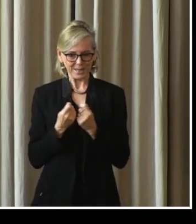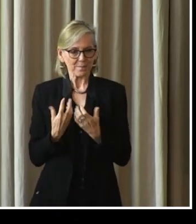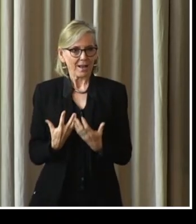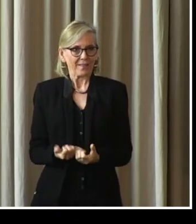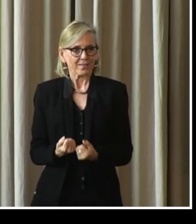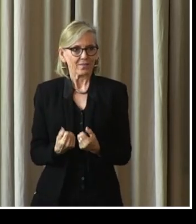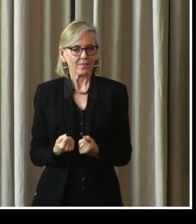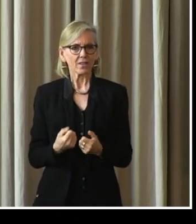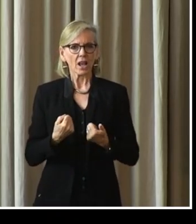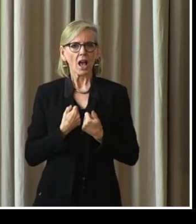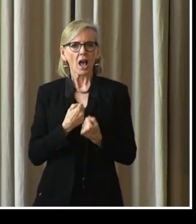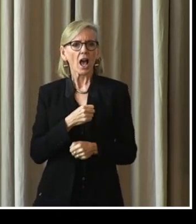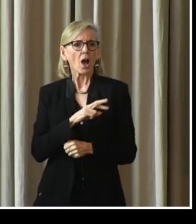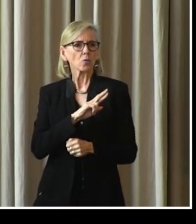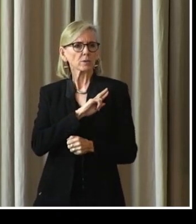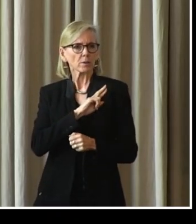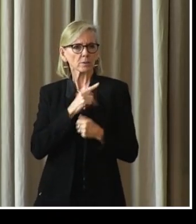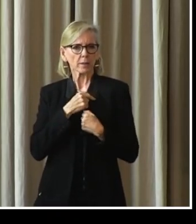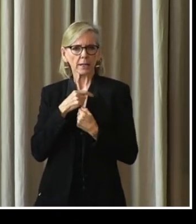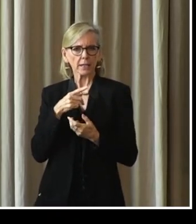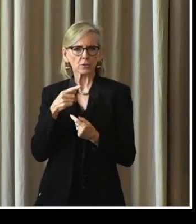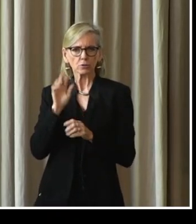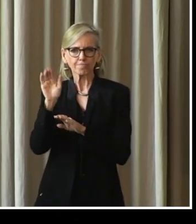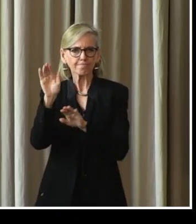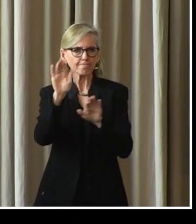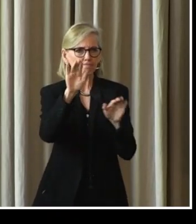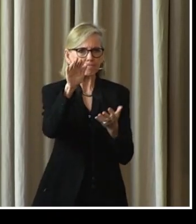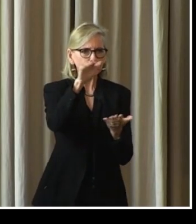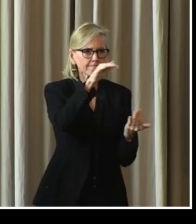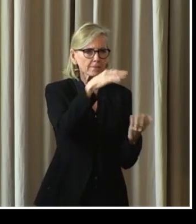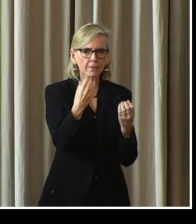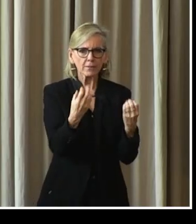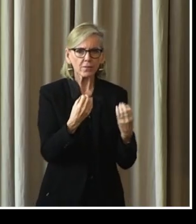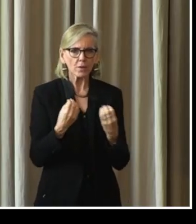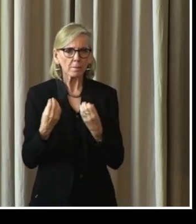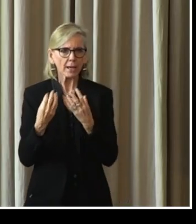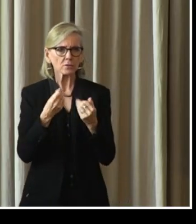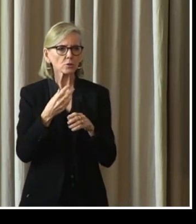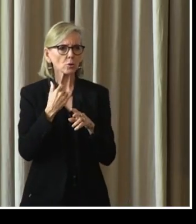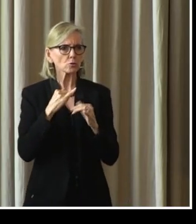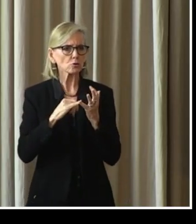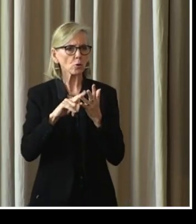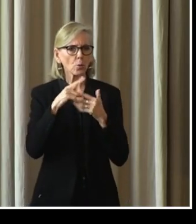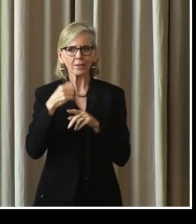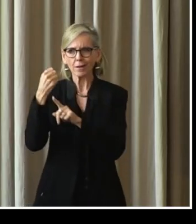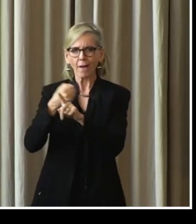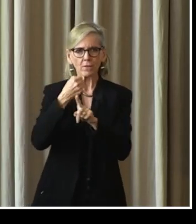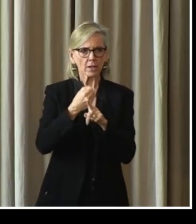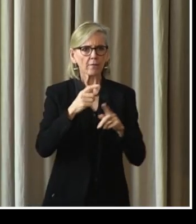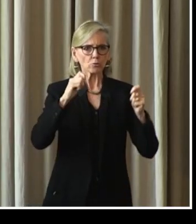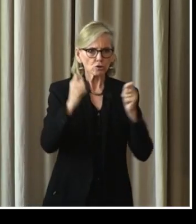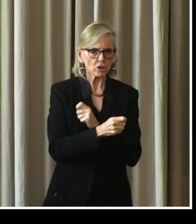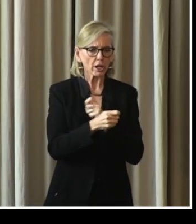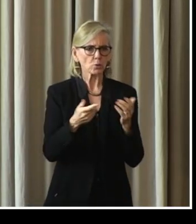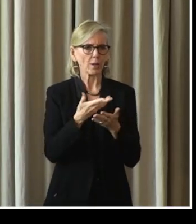role is to gather these voices and build relationships that will help us to advocate for change where it's most needed.